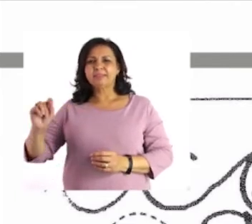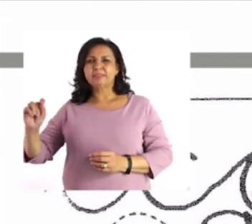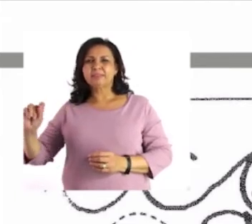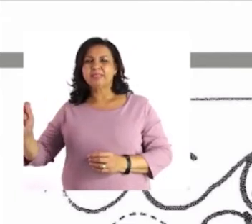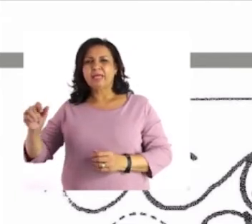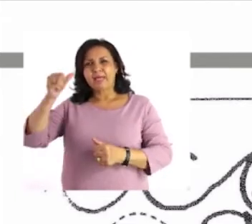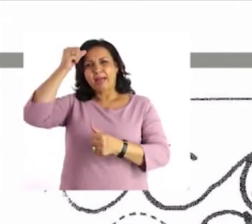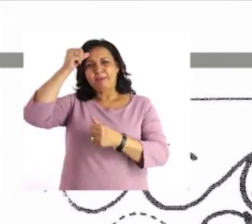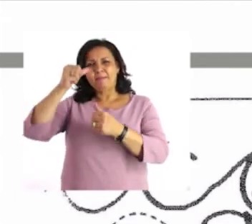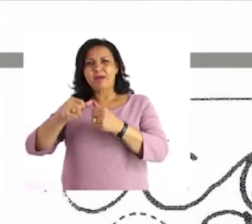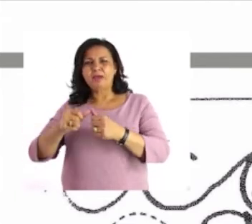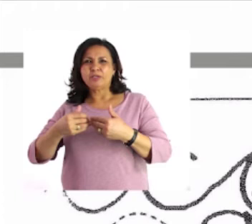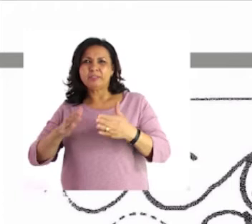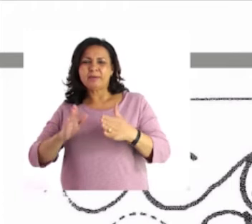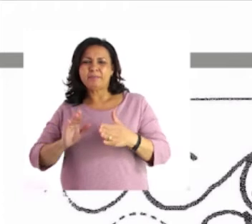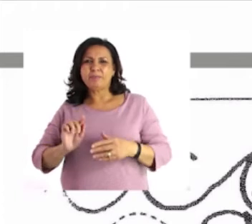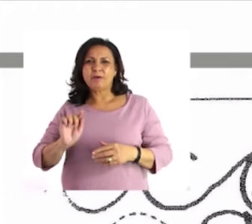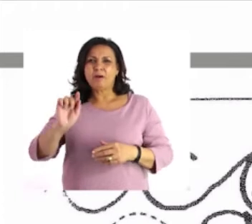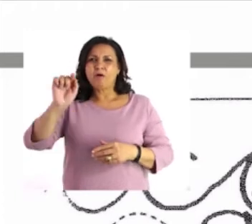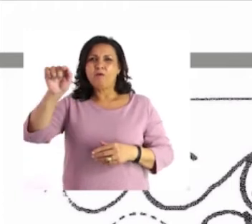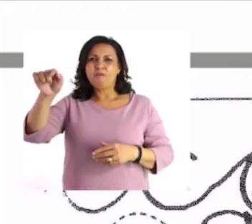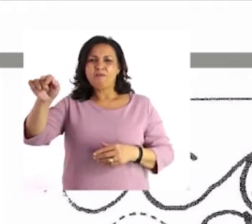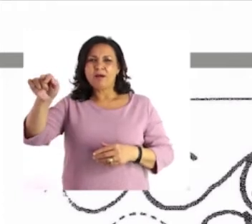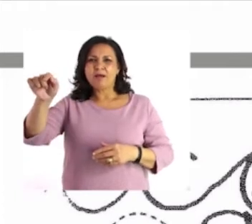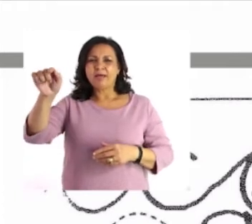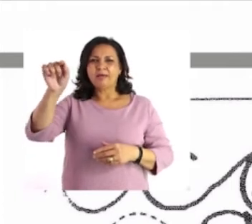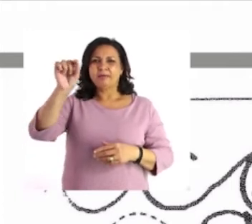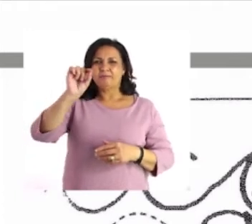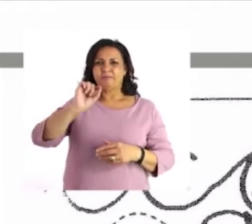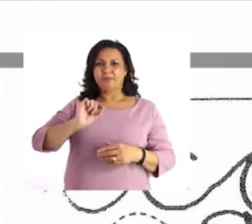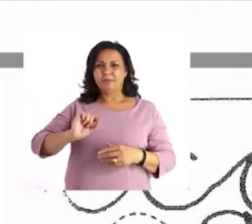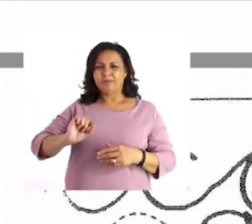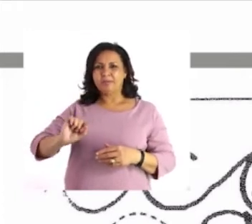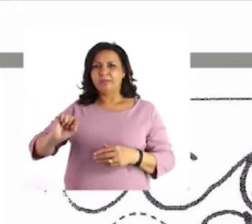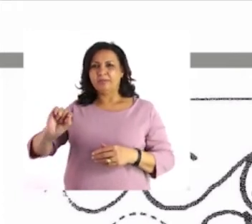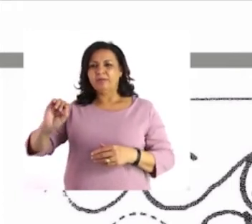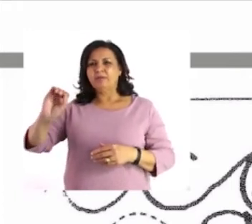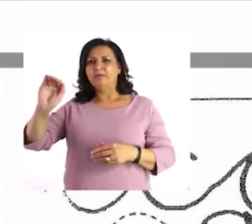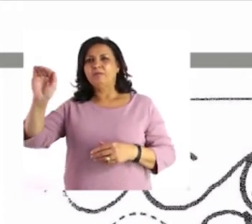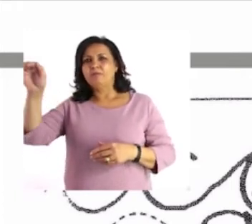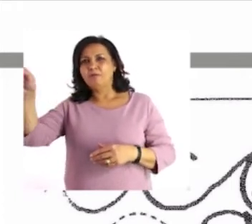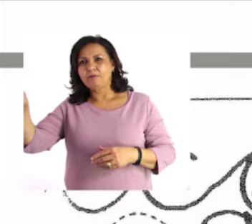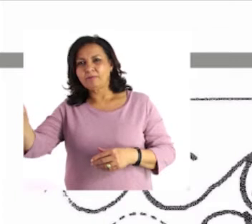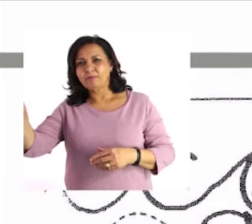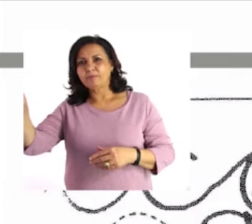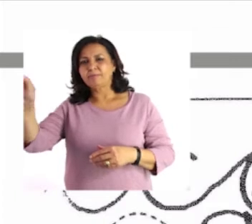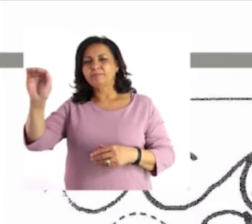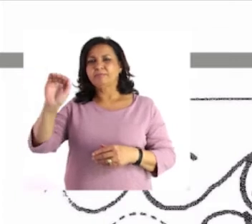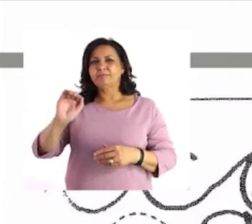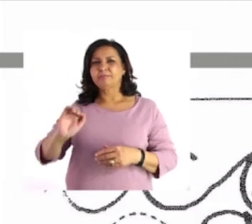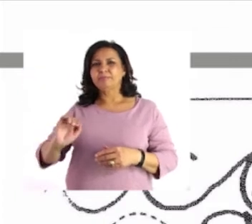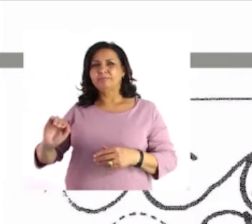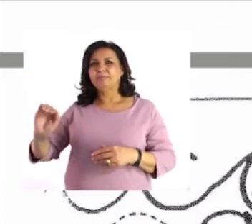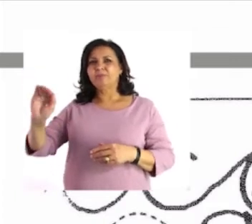you start and go over and forward and you draw back a little bit, just like the waves. The waves